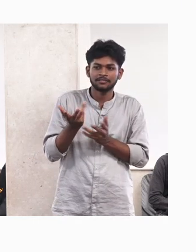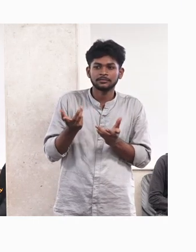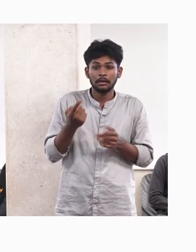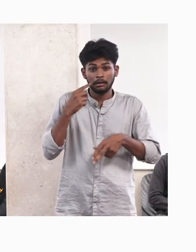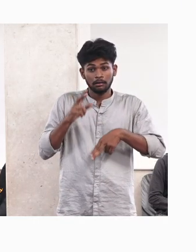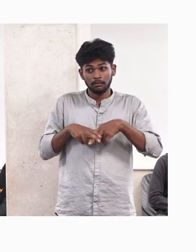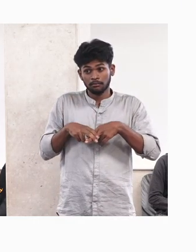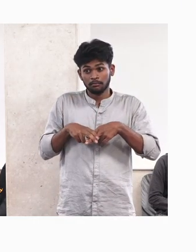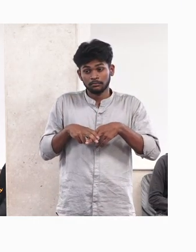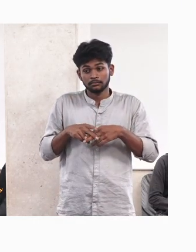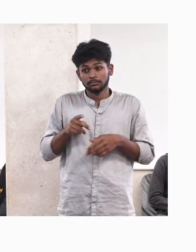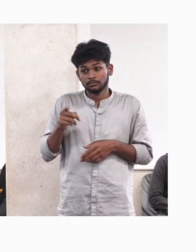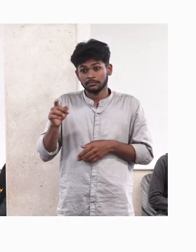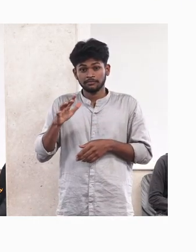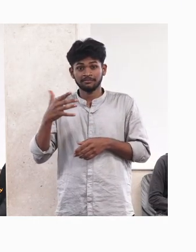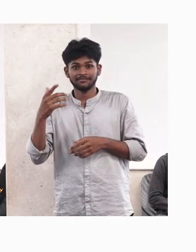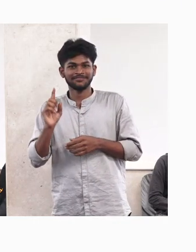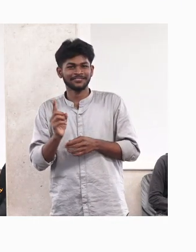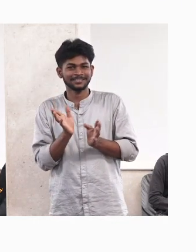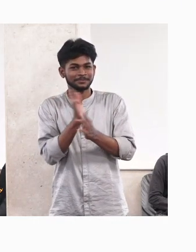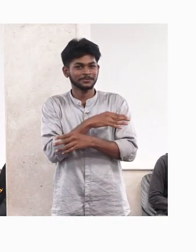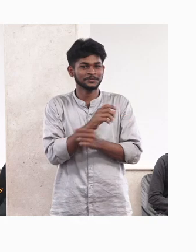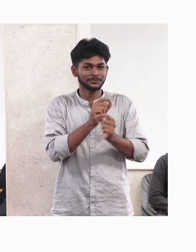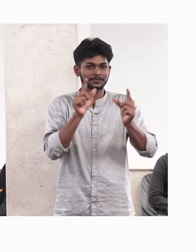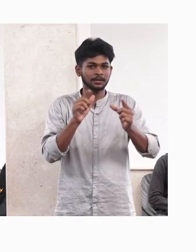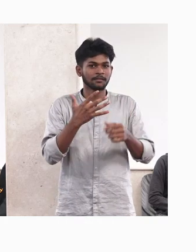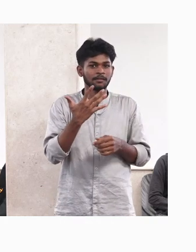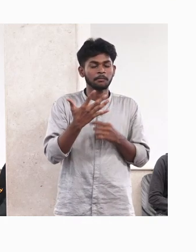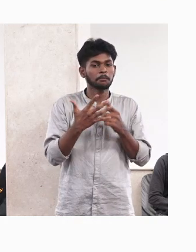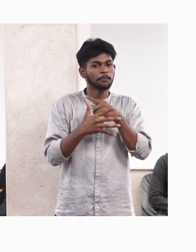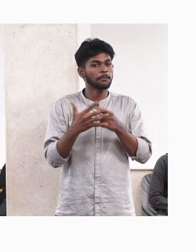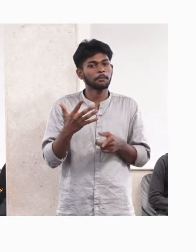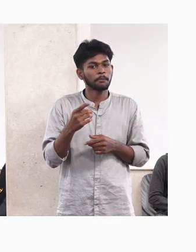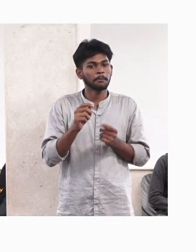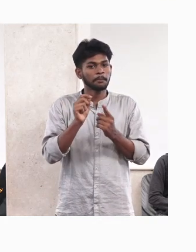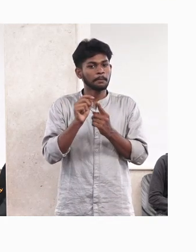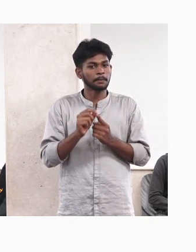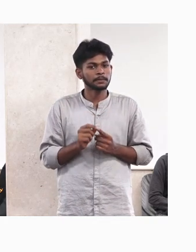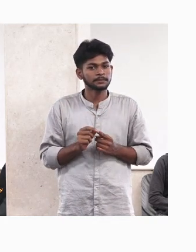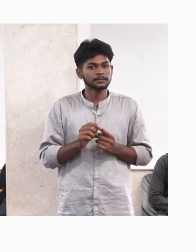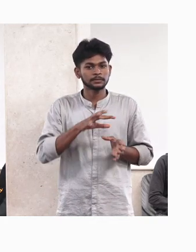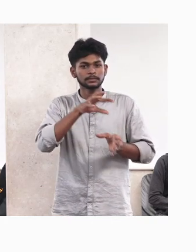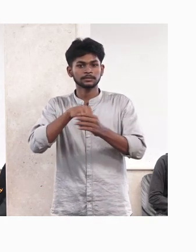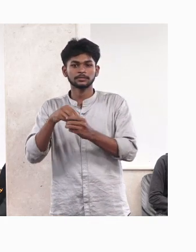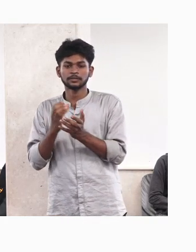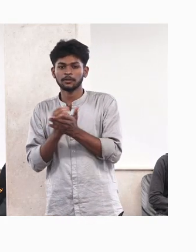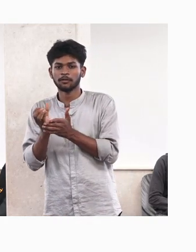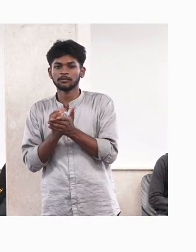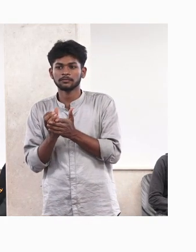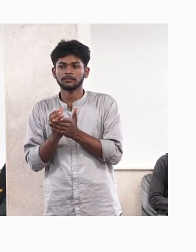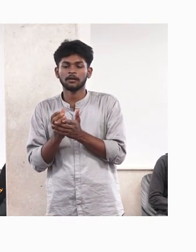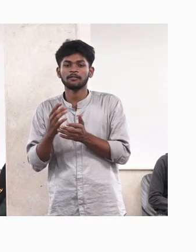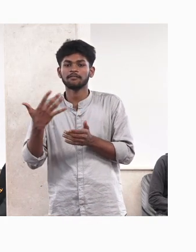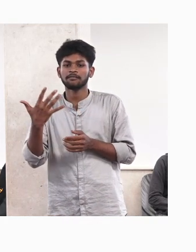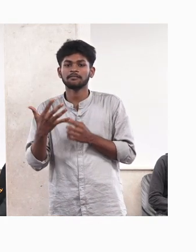if the first five principles of the organization are satisfied, of course, because that five